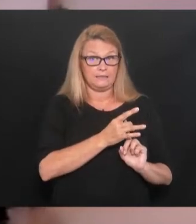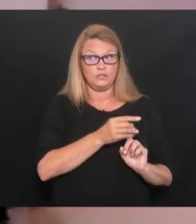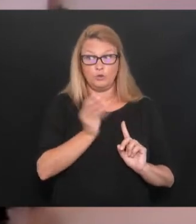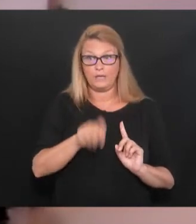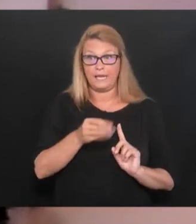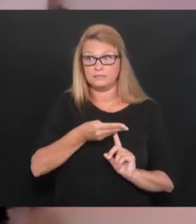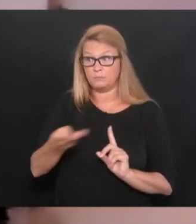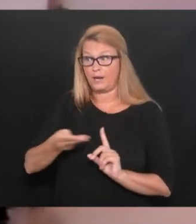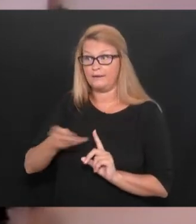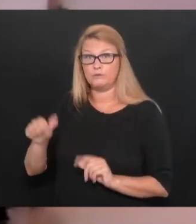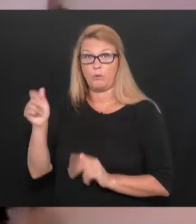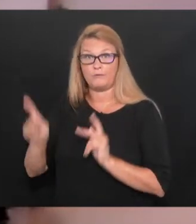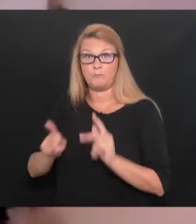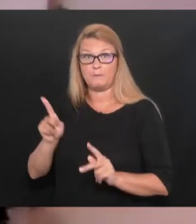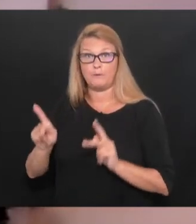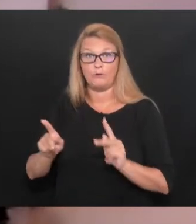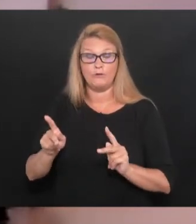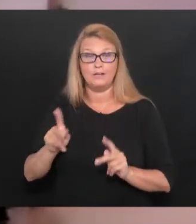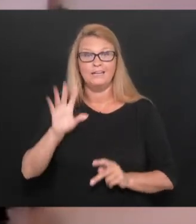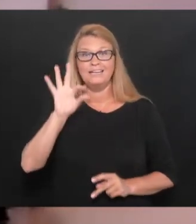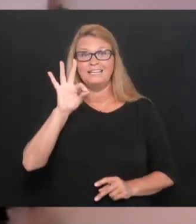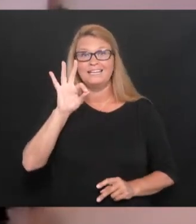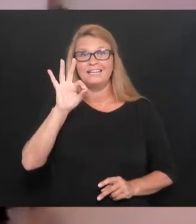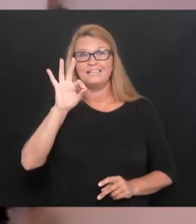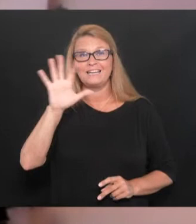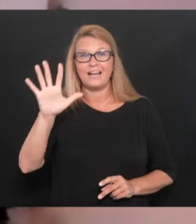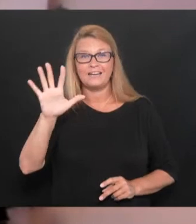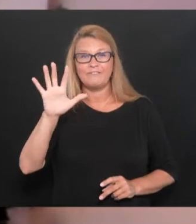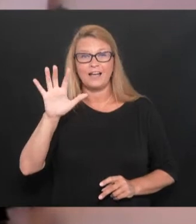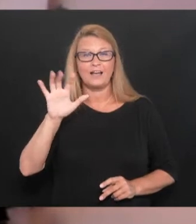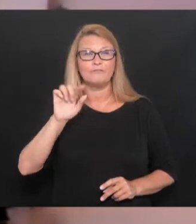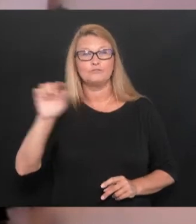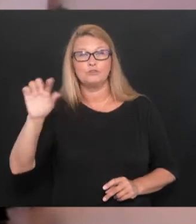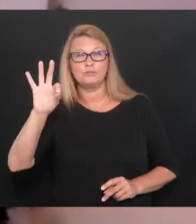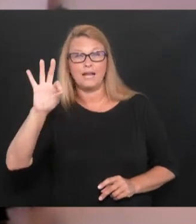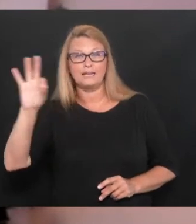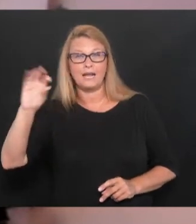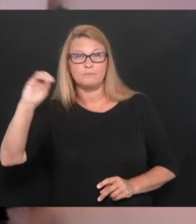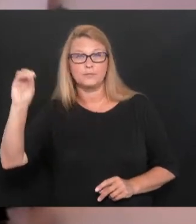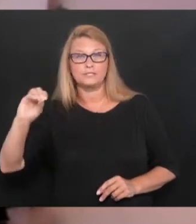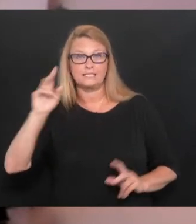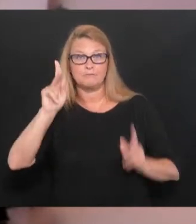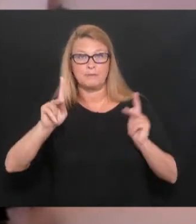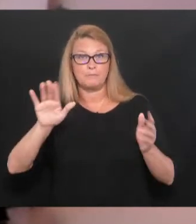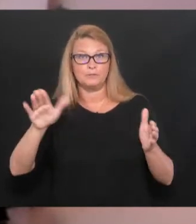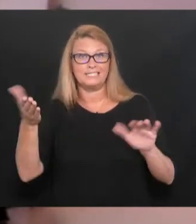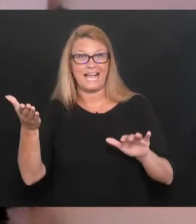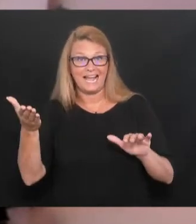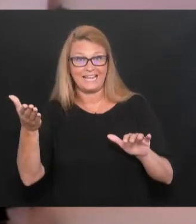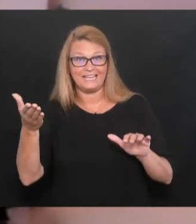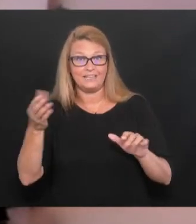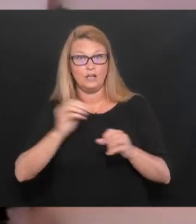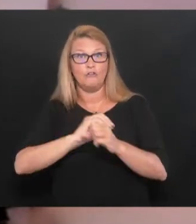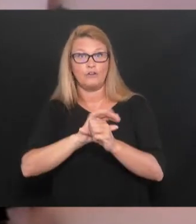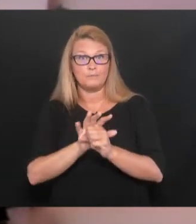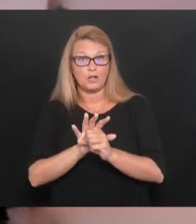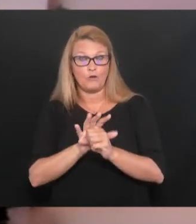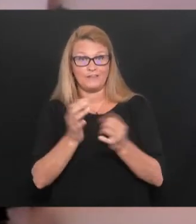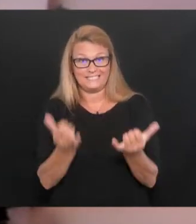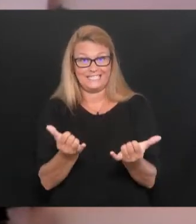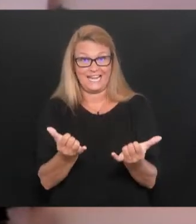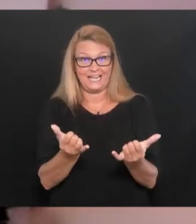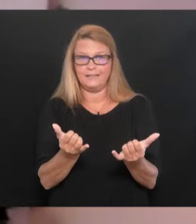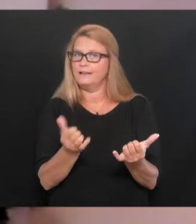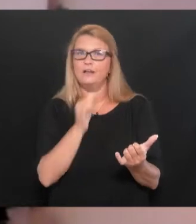said, over 95 to 99% of people dying in this country from COVID today